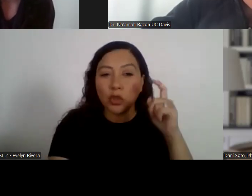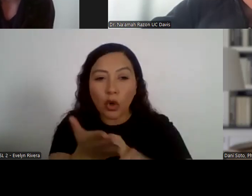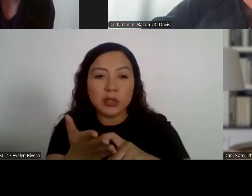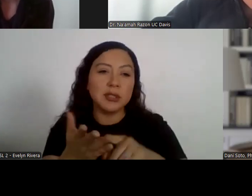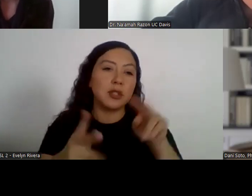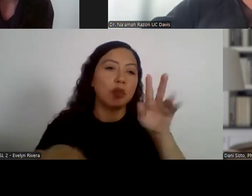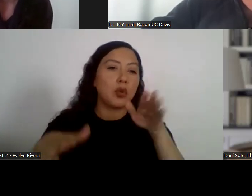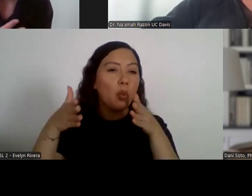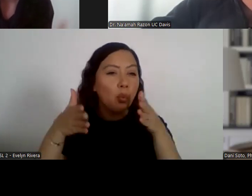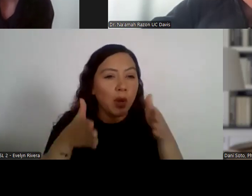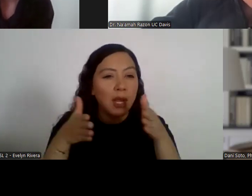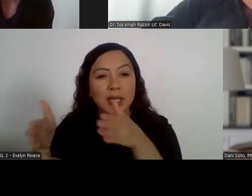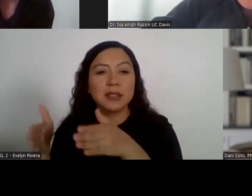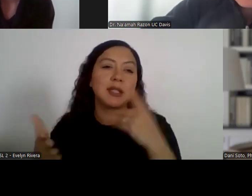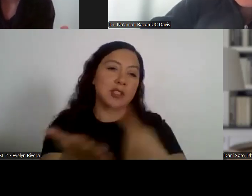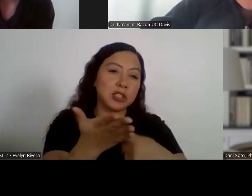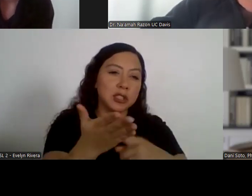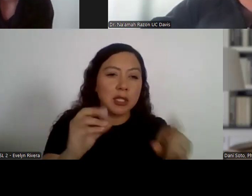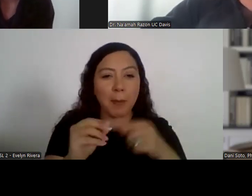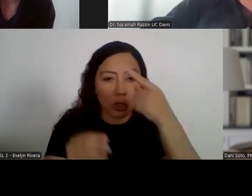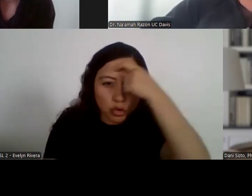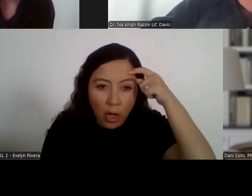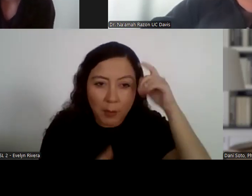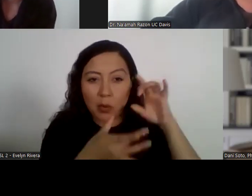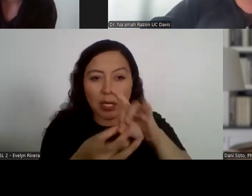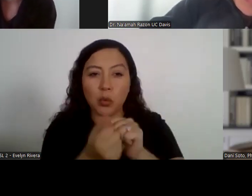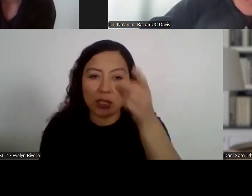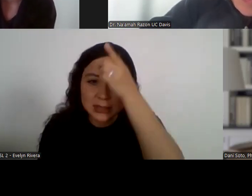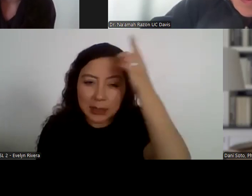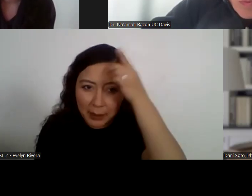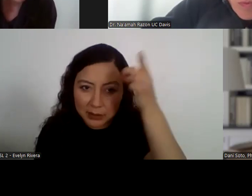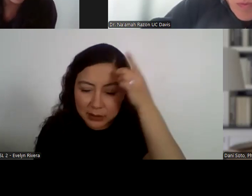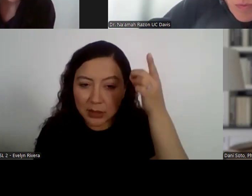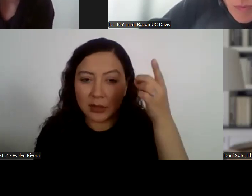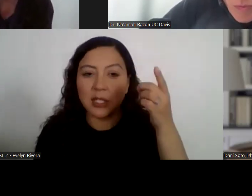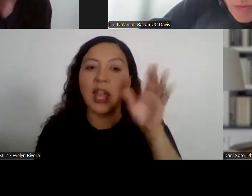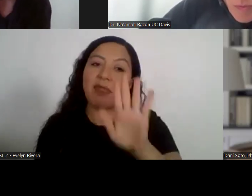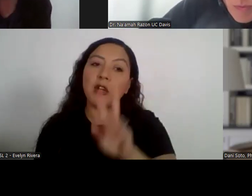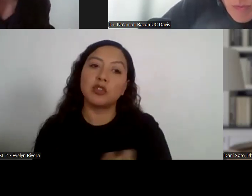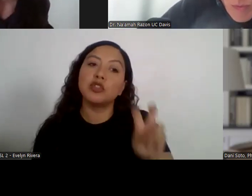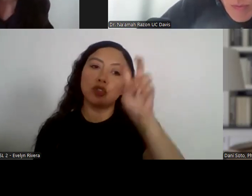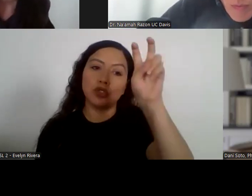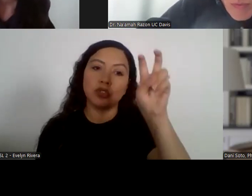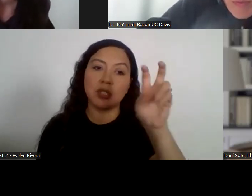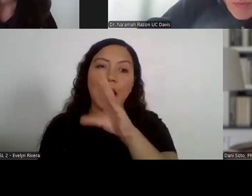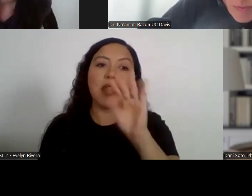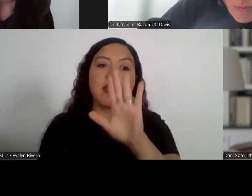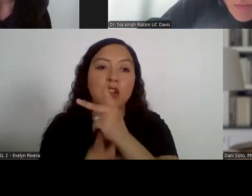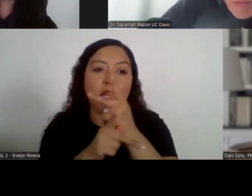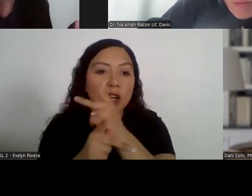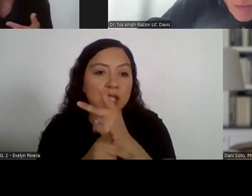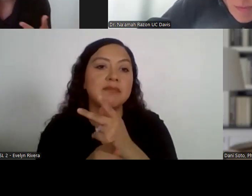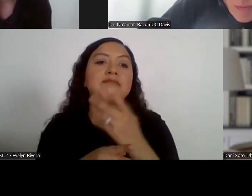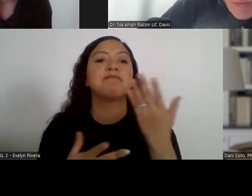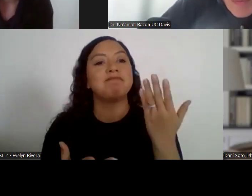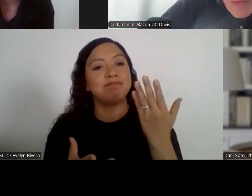they talk about trauma in relationship to the dementia kind of journey that they're going through in the caregiving journey. Because I think trauma